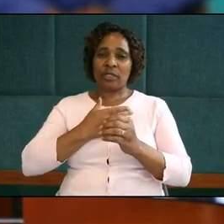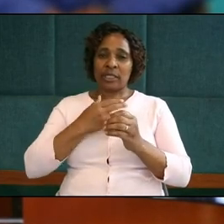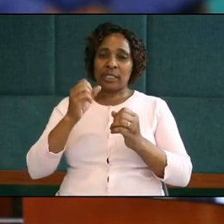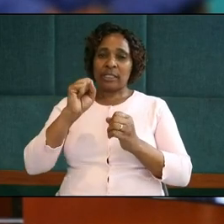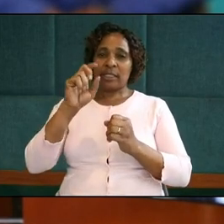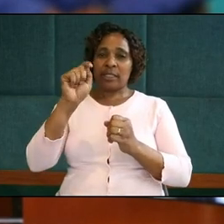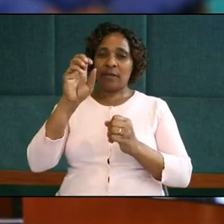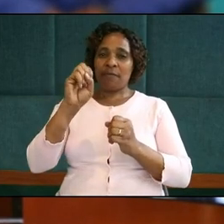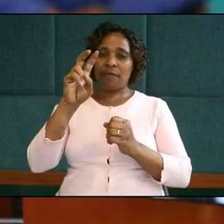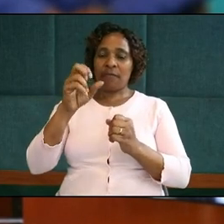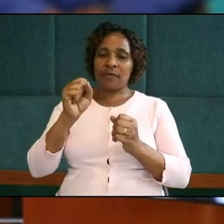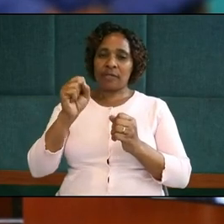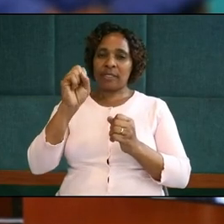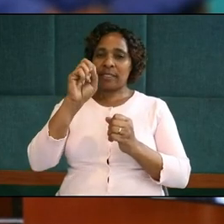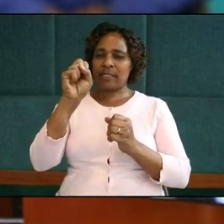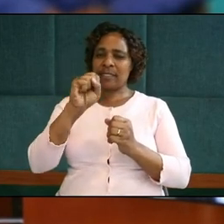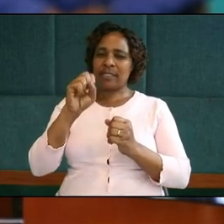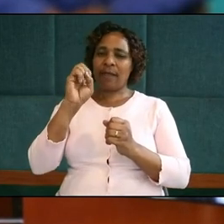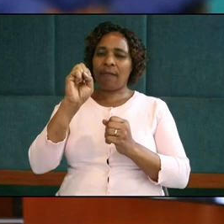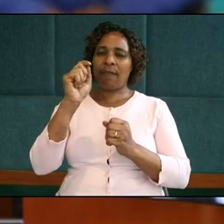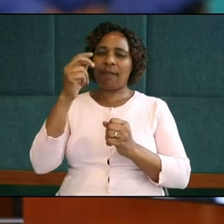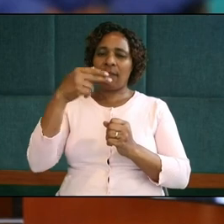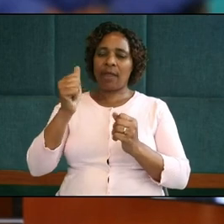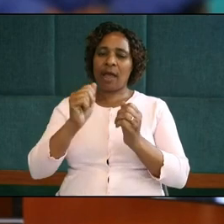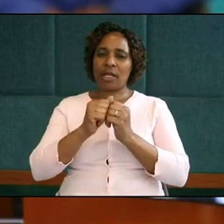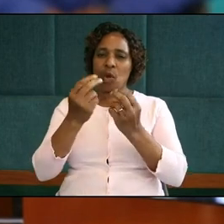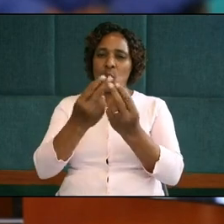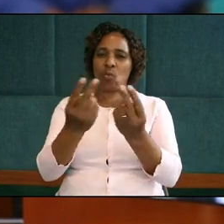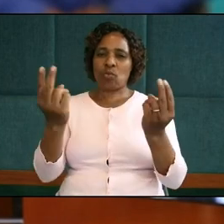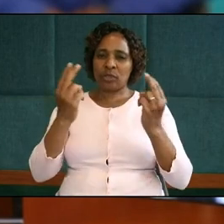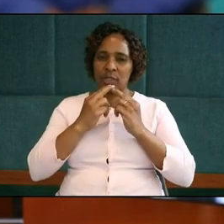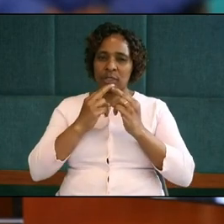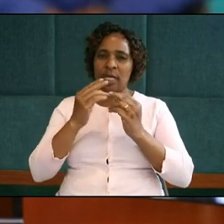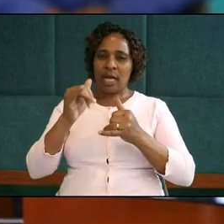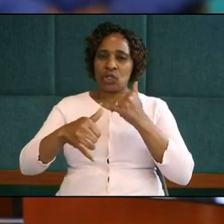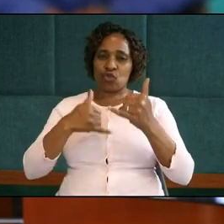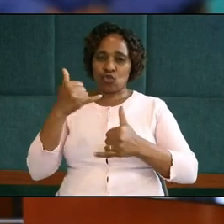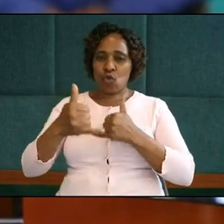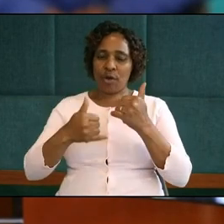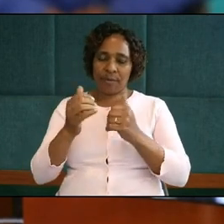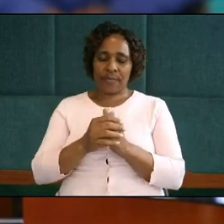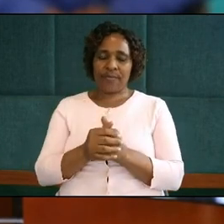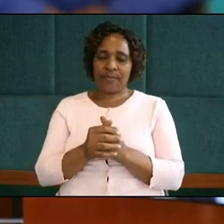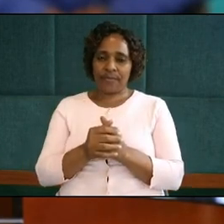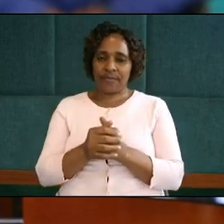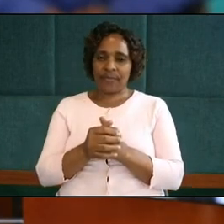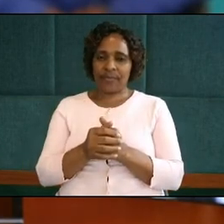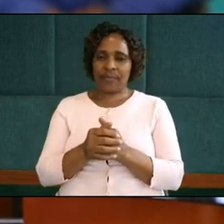Seth, Misati, and our wonderful teachers as our panelists. Enjoy.